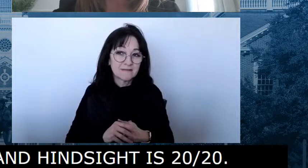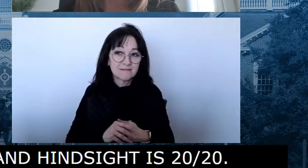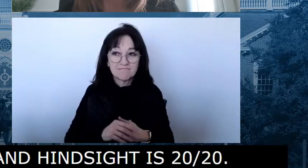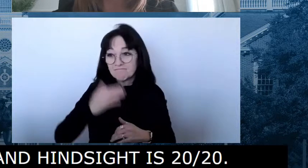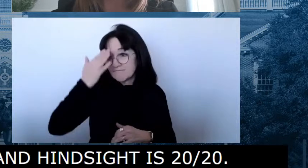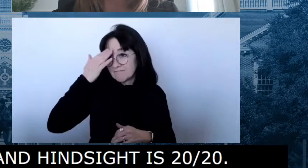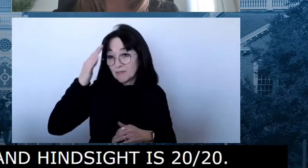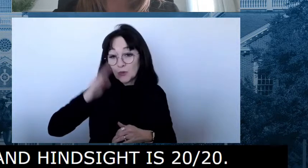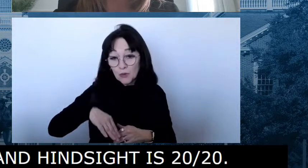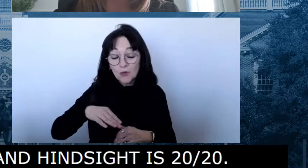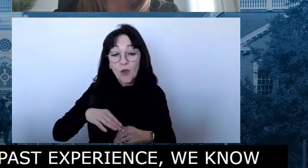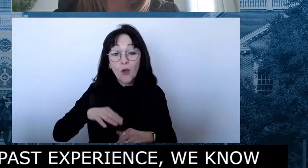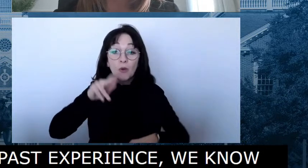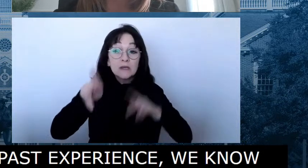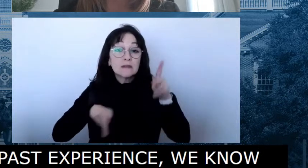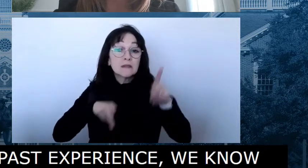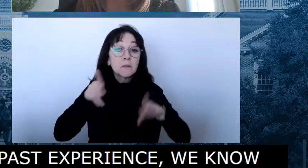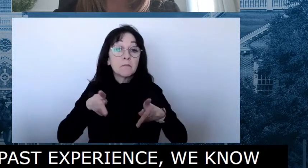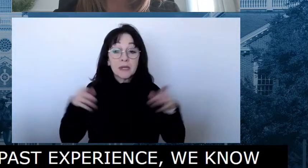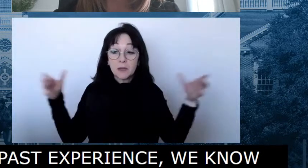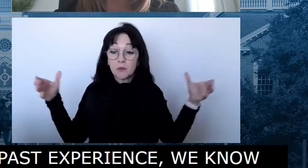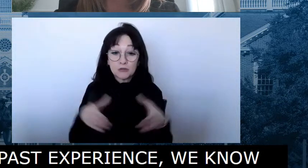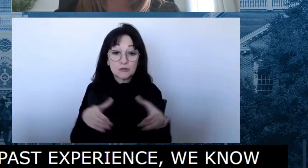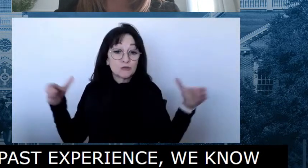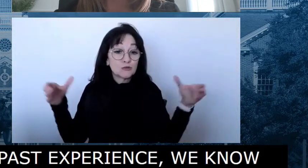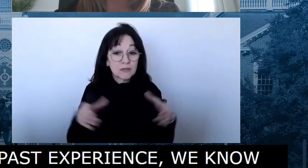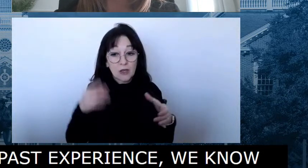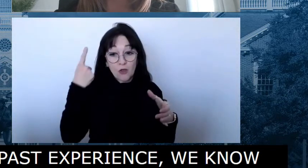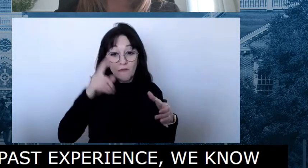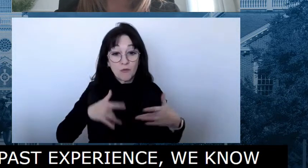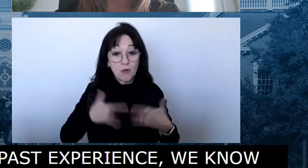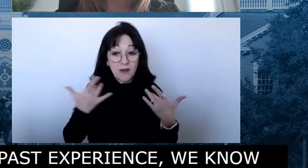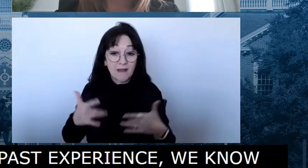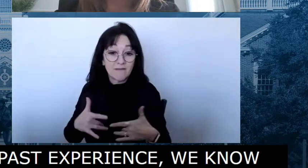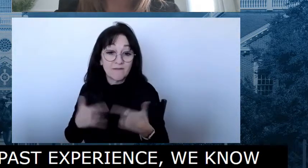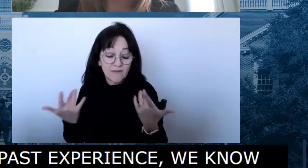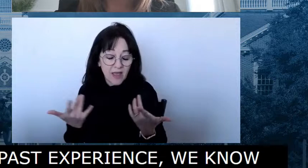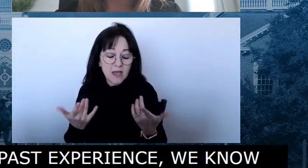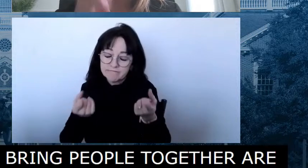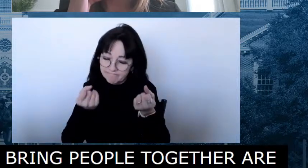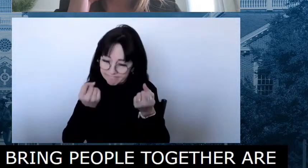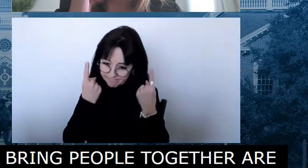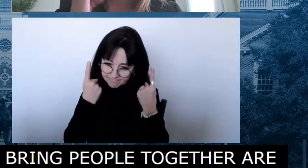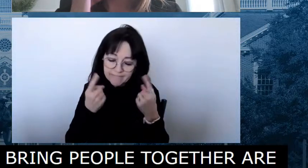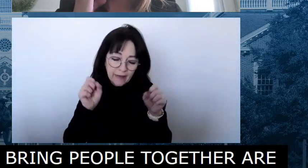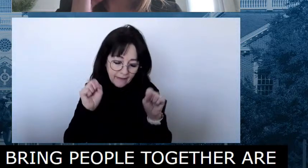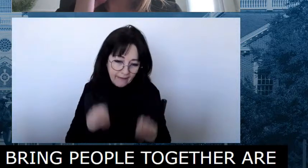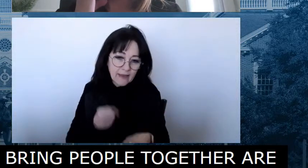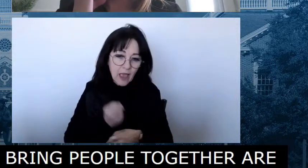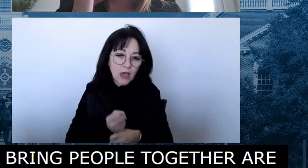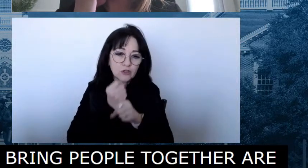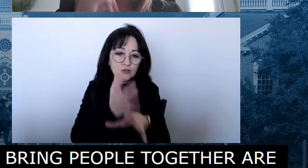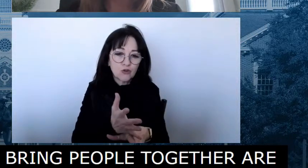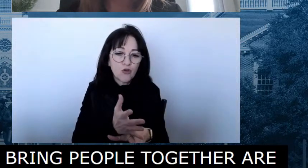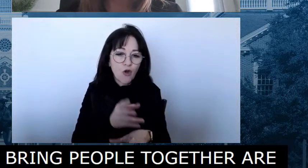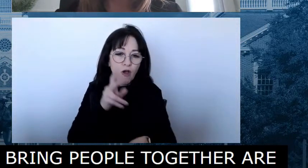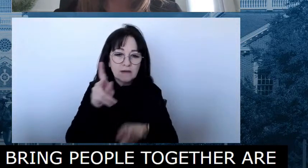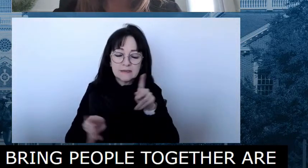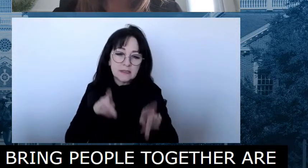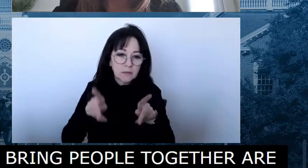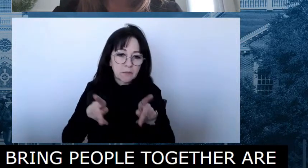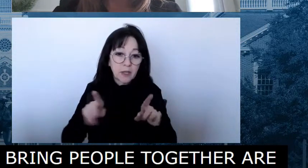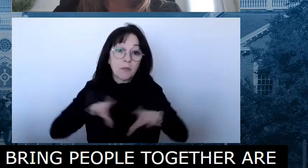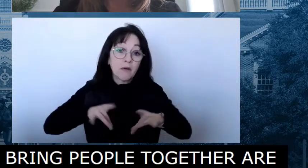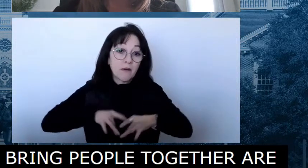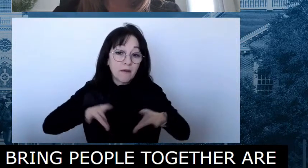this that bring people together are events that could create mini surges, and just ask people to think about